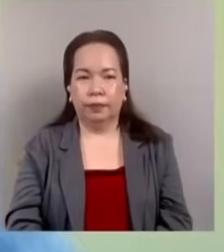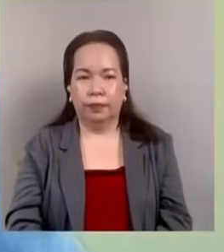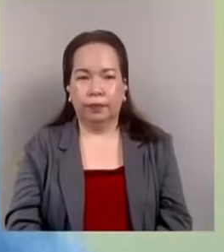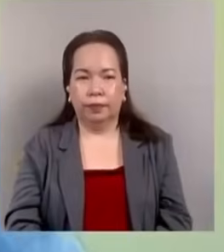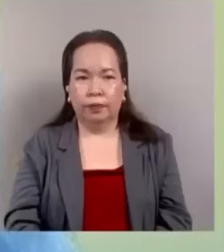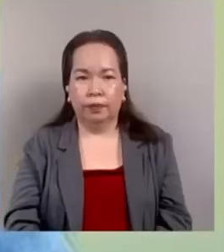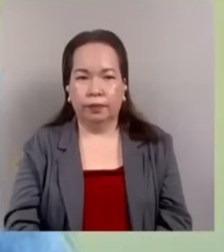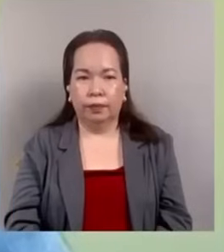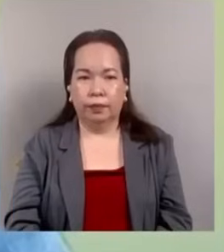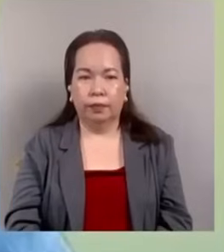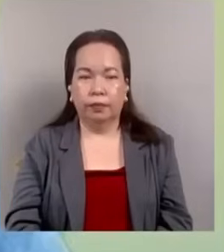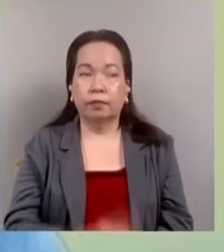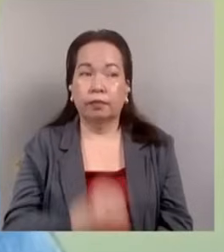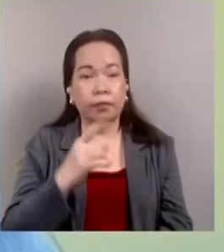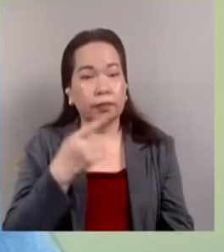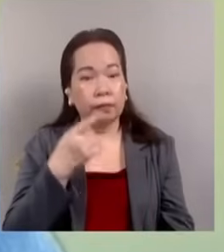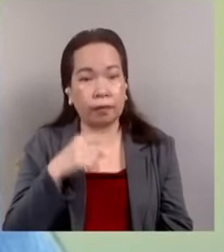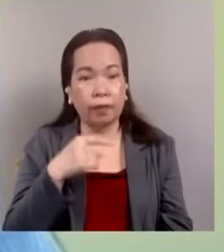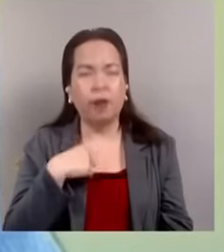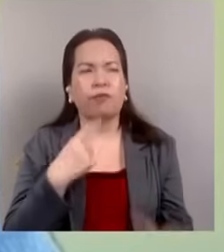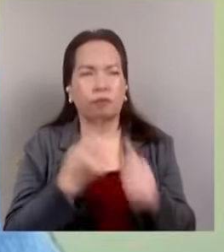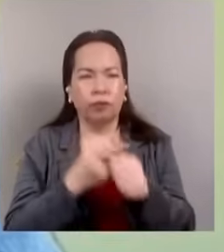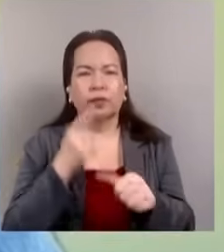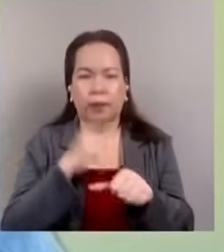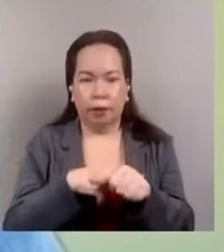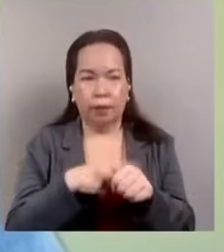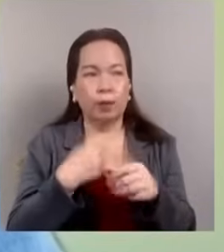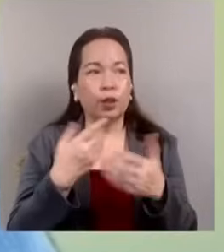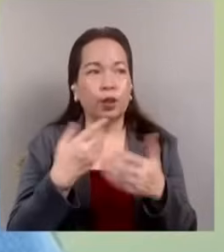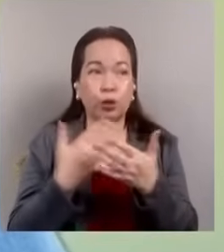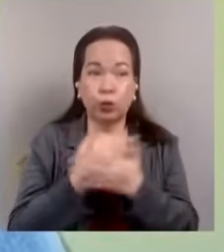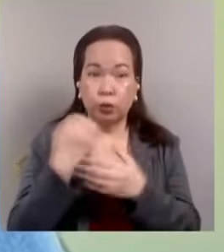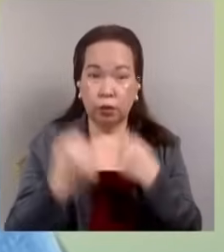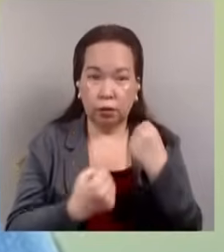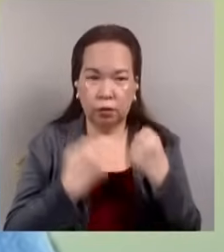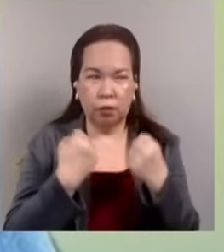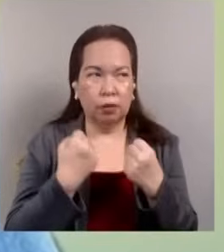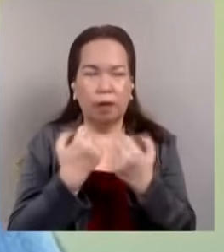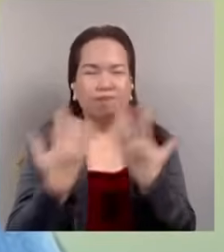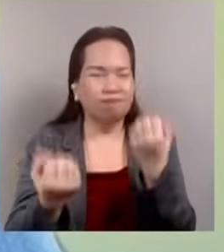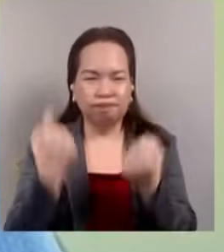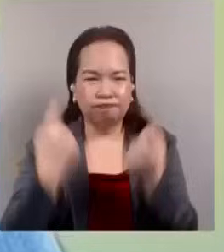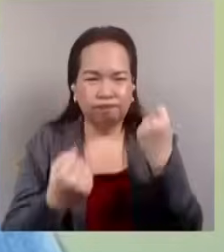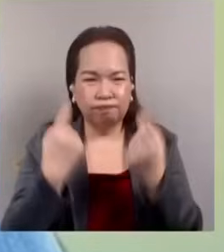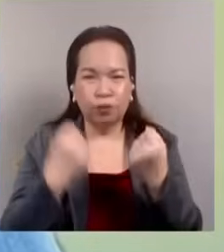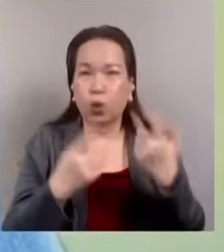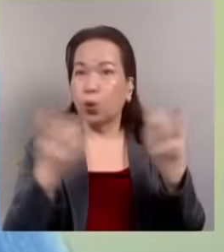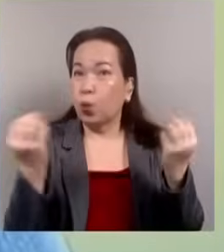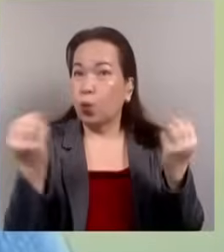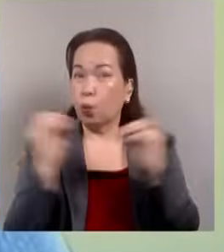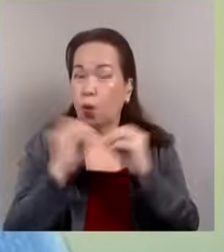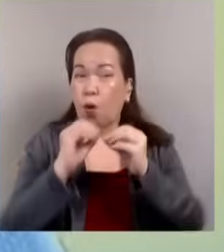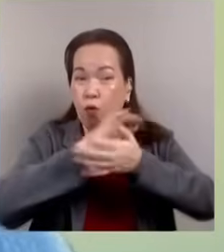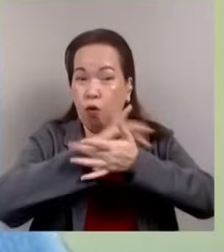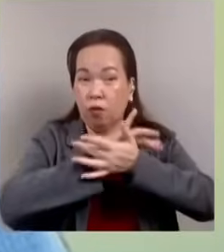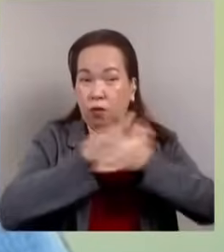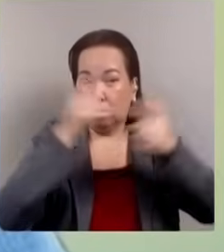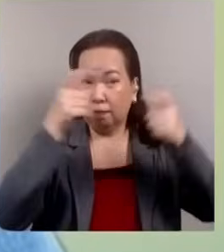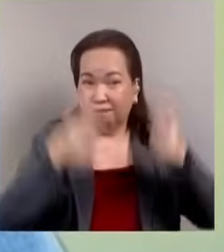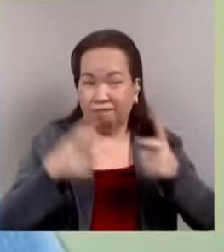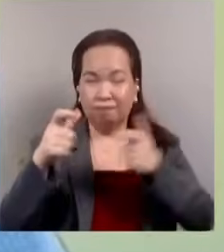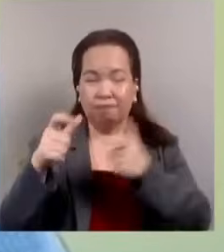Ito ang una nating New Year na lift na yung tinatawag na public health emergency. So naalala